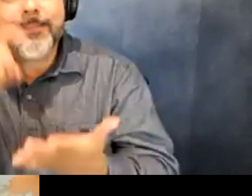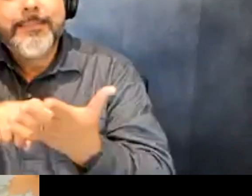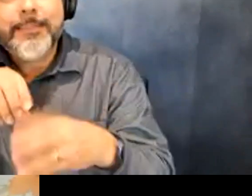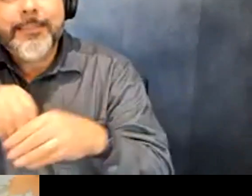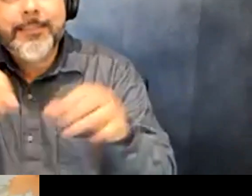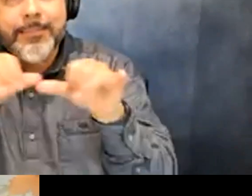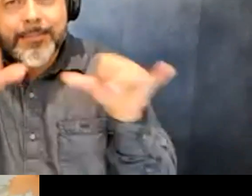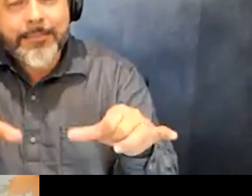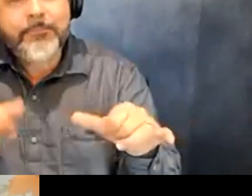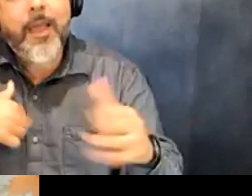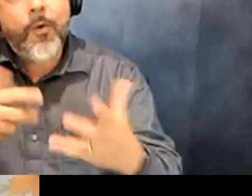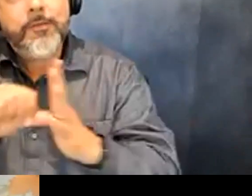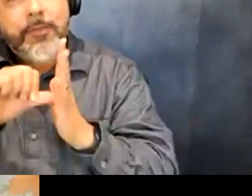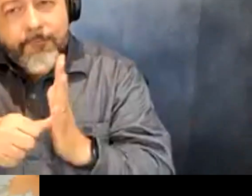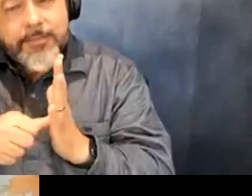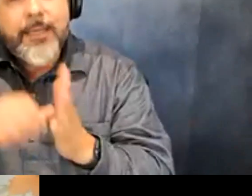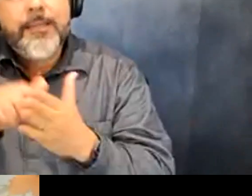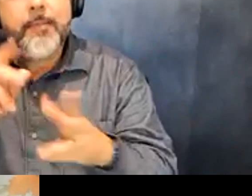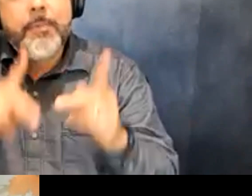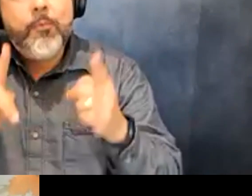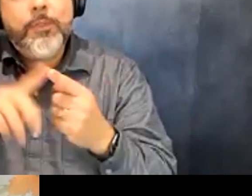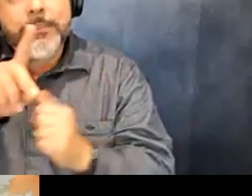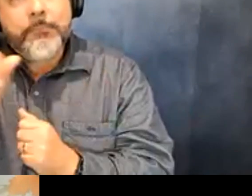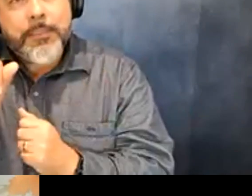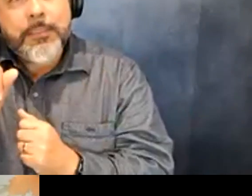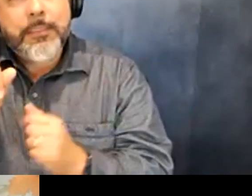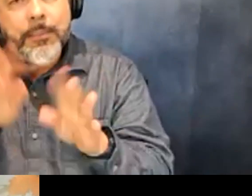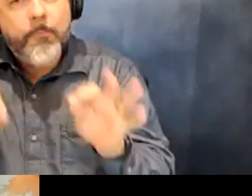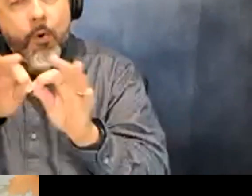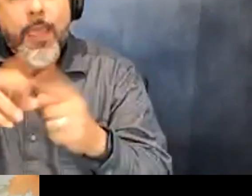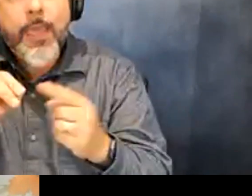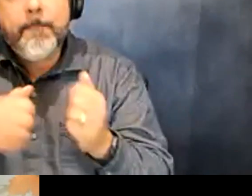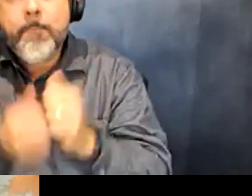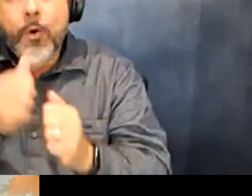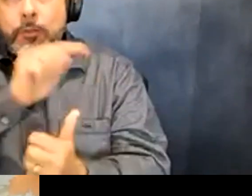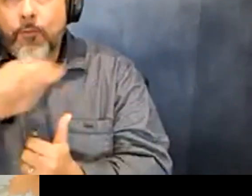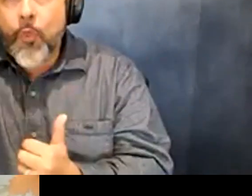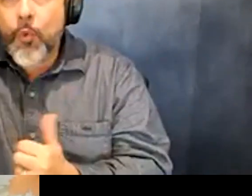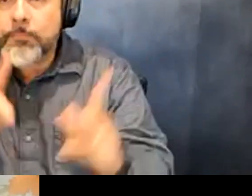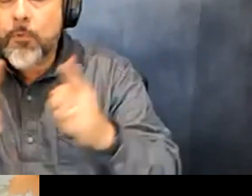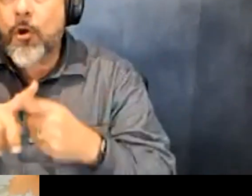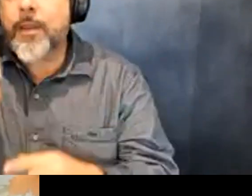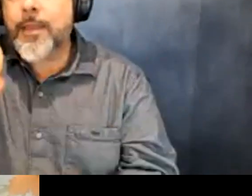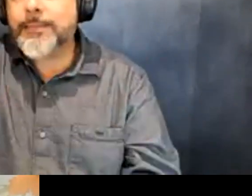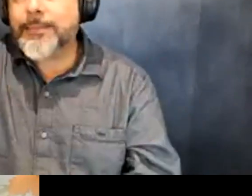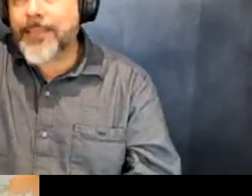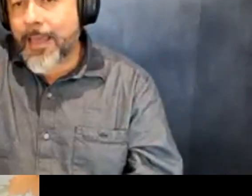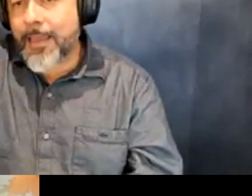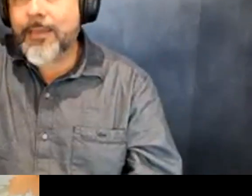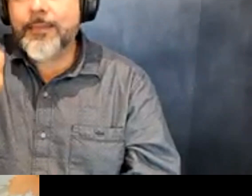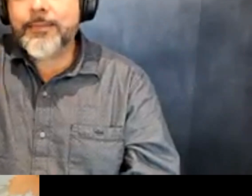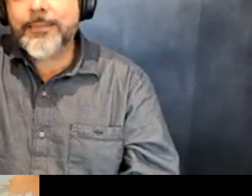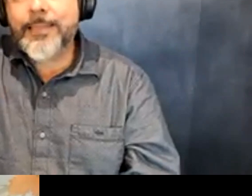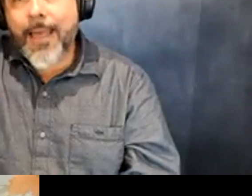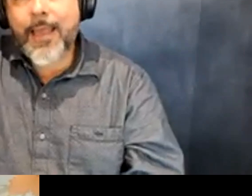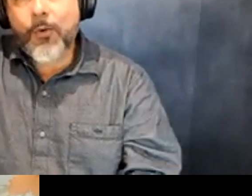that's really important for people with disability. And also most of them are SSI and SSDI recipients on that. And I